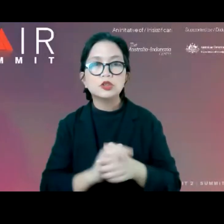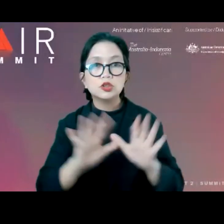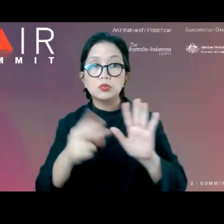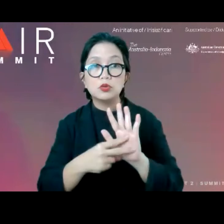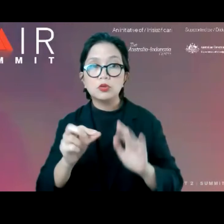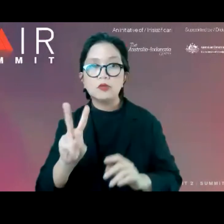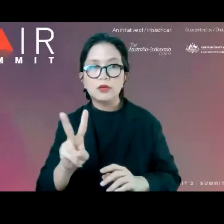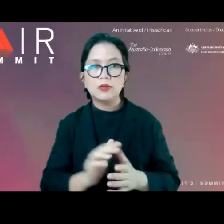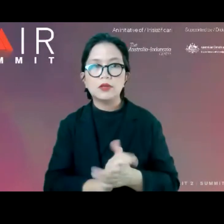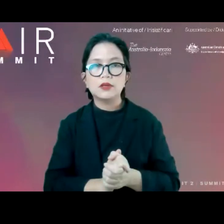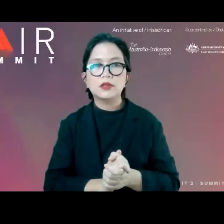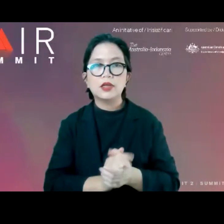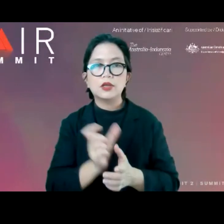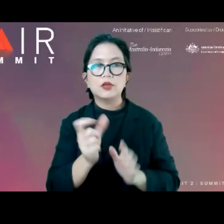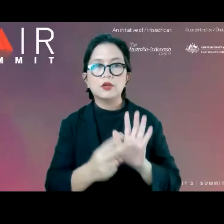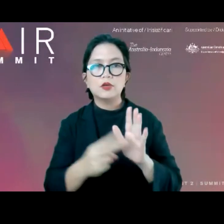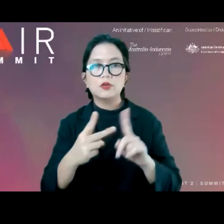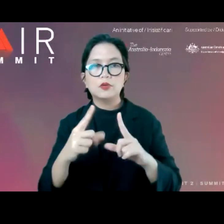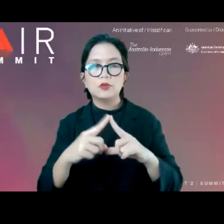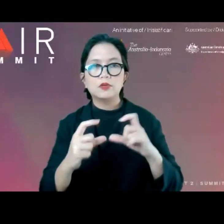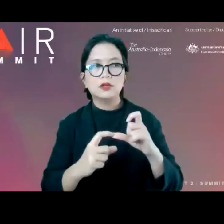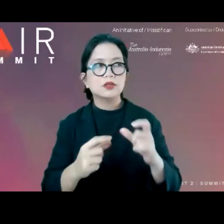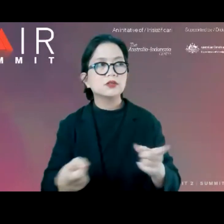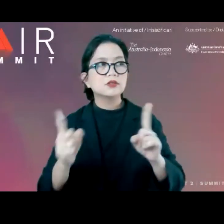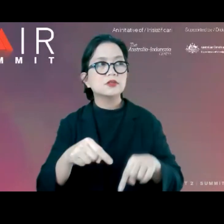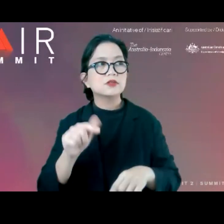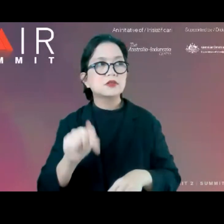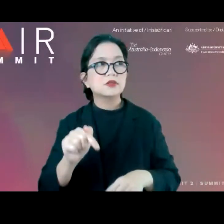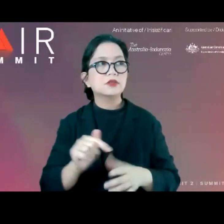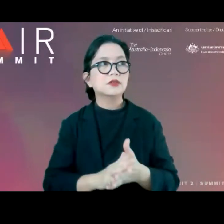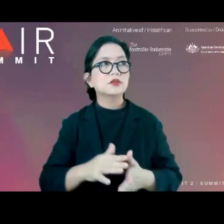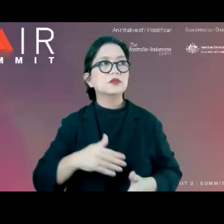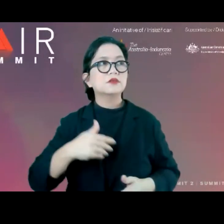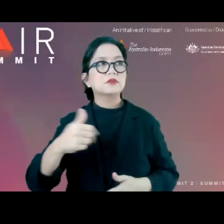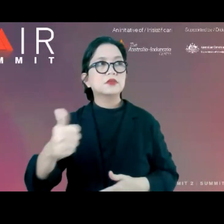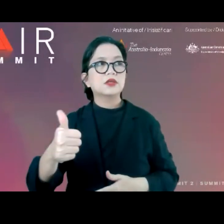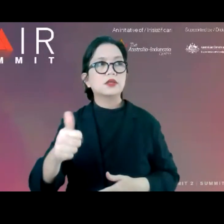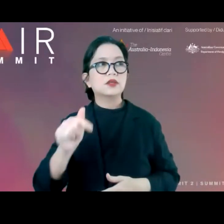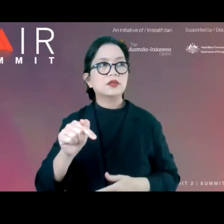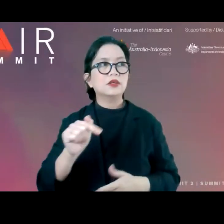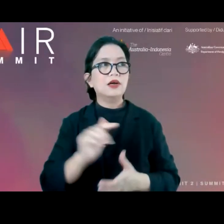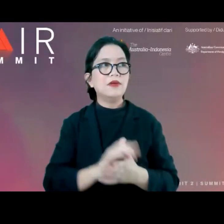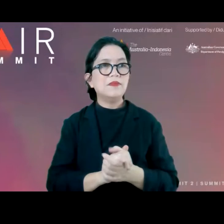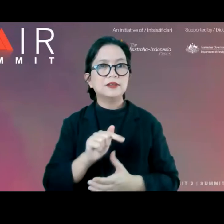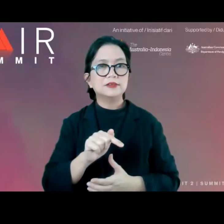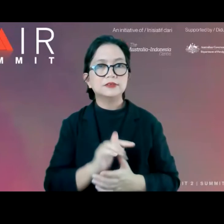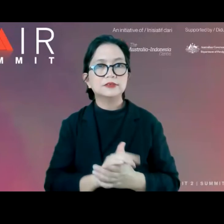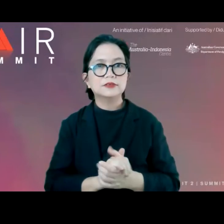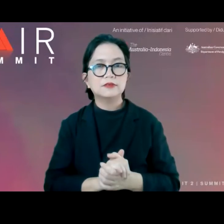You know, that's really interesting, as well as with Hasanuddin and University of